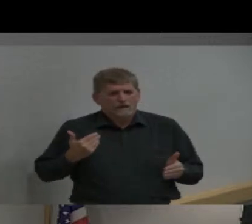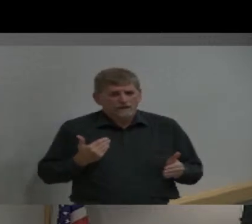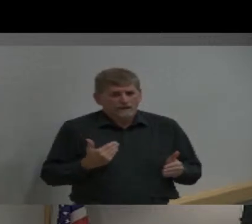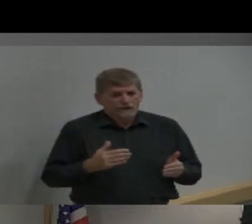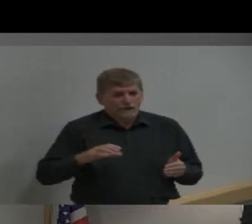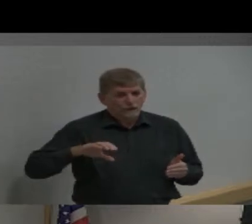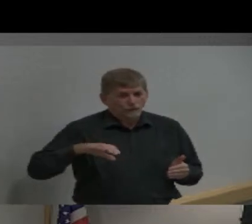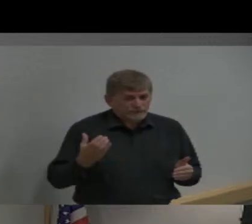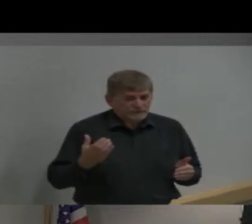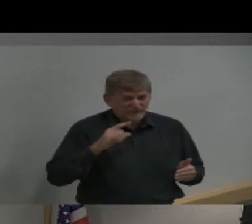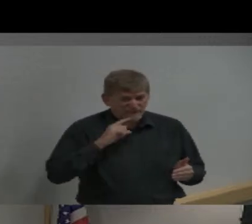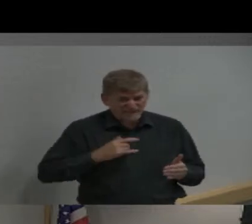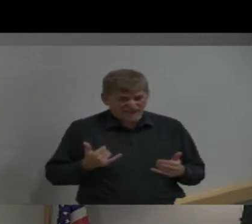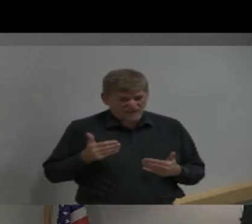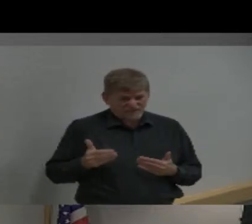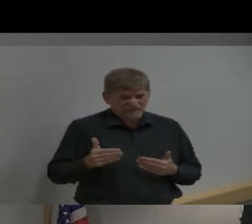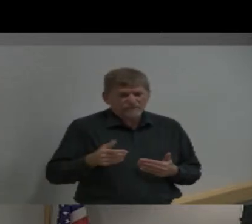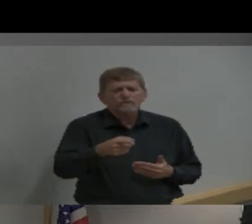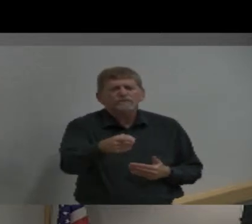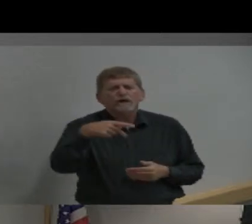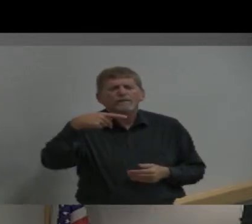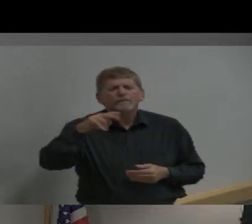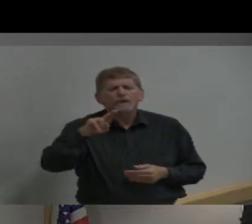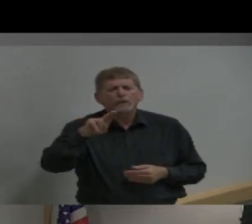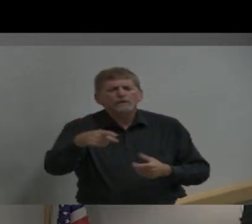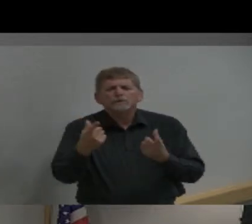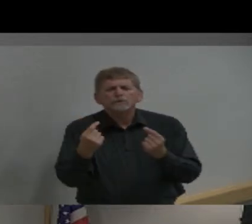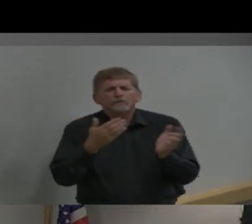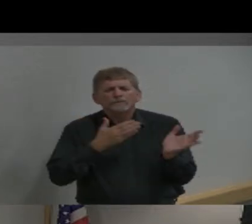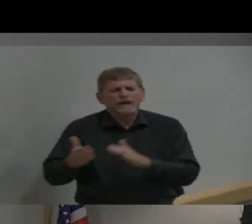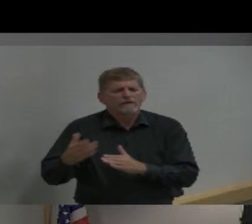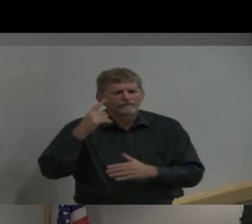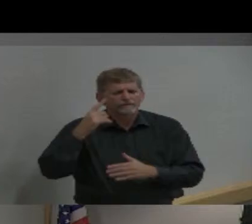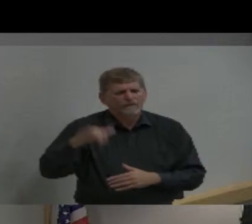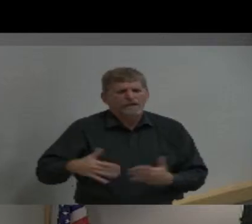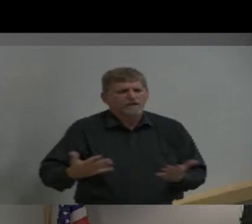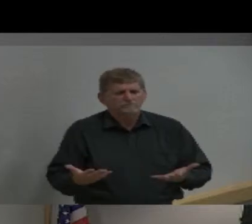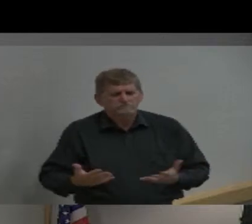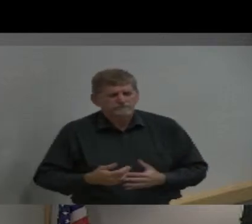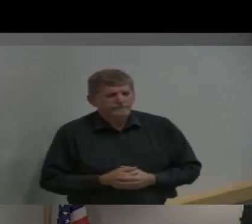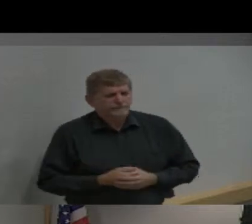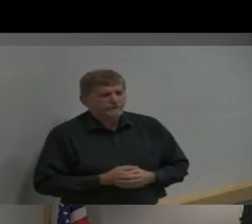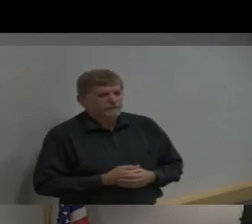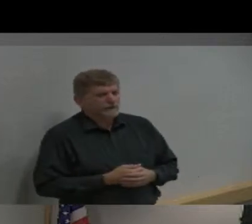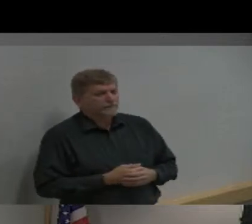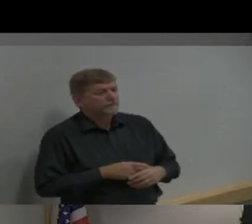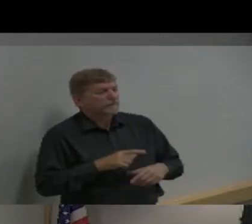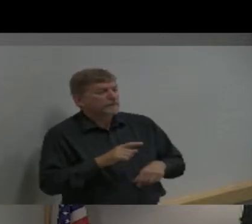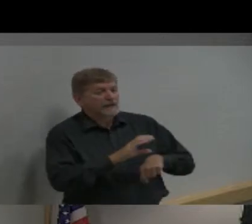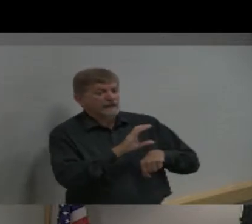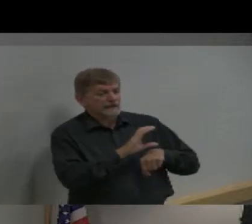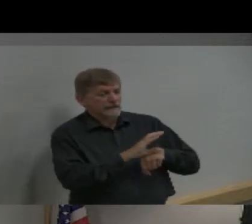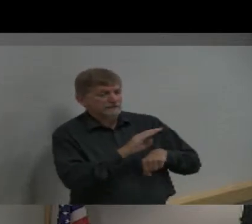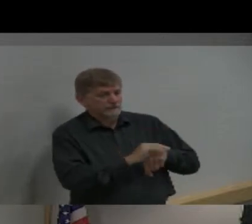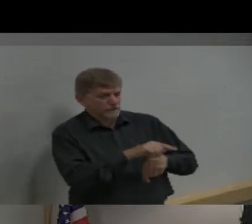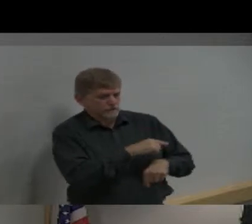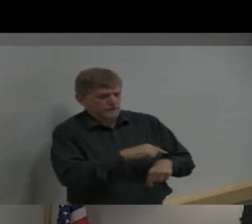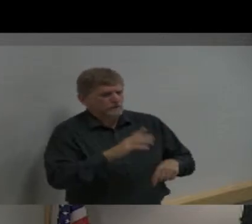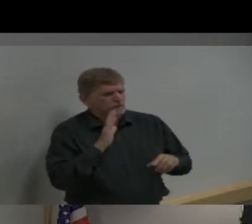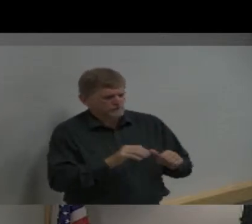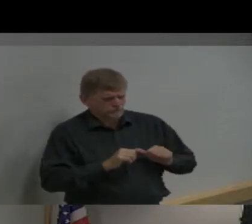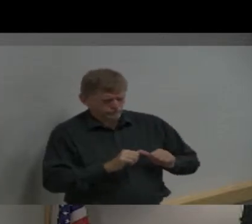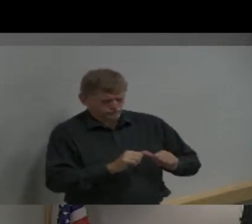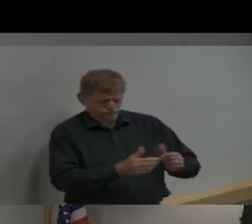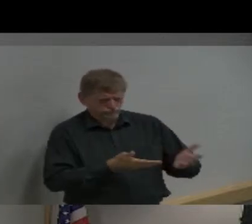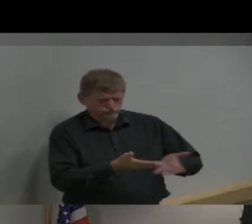there as we get closer to that? Absolutely. So we're going to continue to have our case managers available. So Protect Purdue Health Center is going to remain